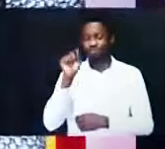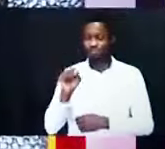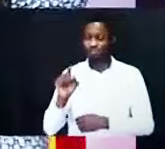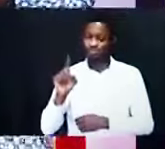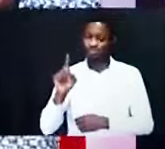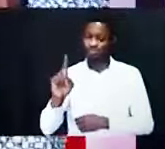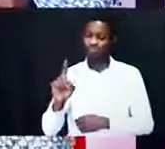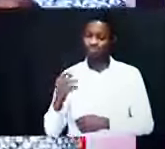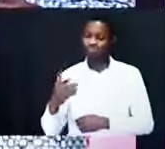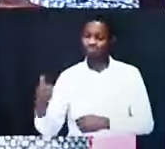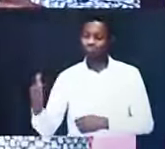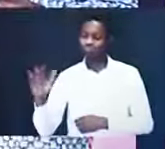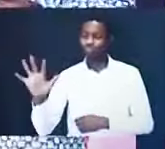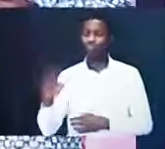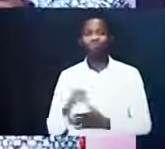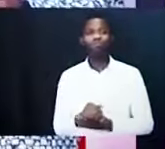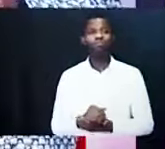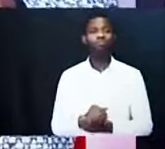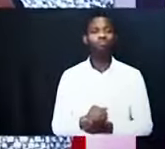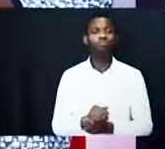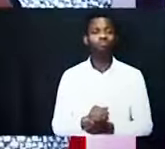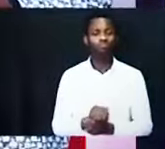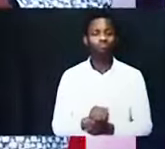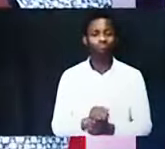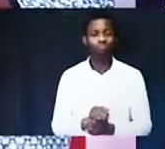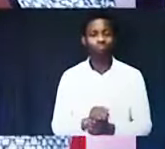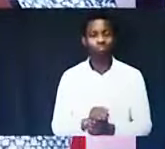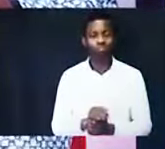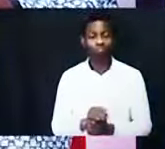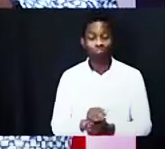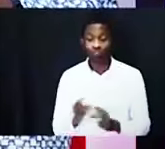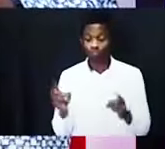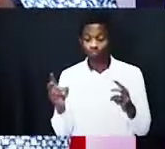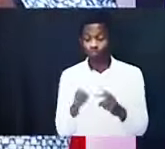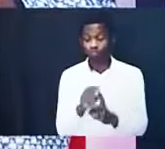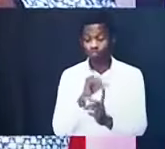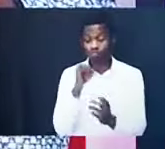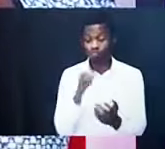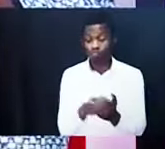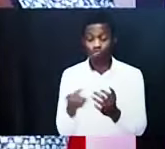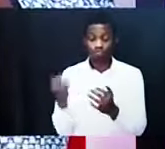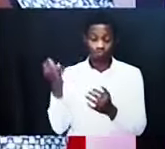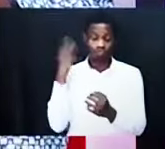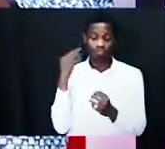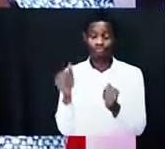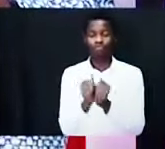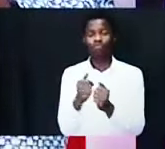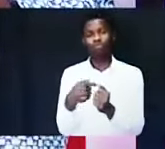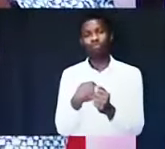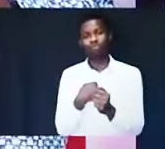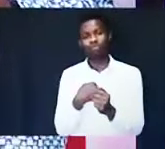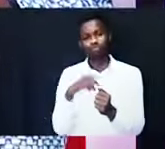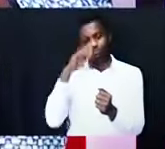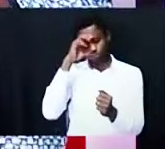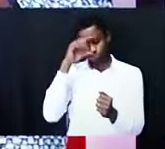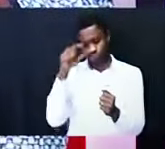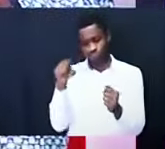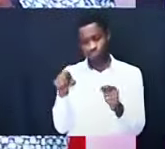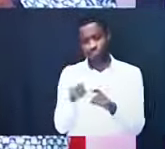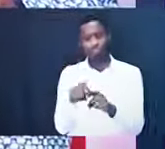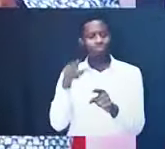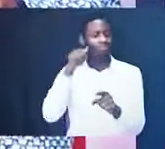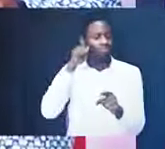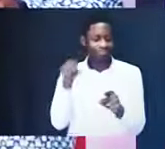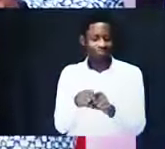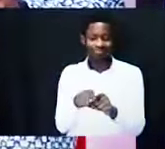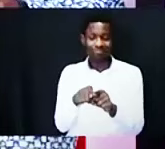1 to 5. And so it was with me, brothers and sisters. When I came to you, I